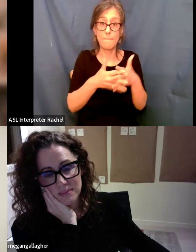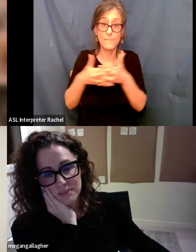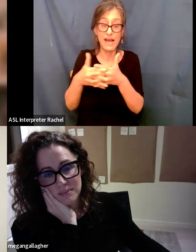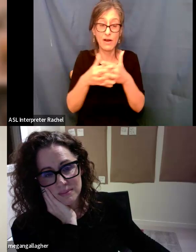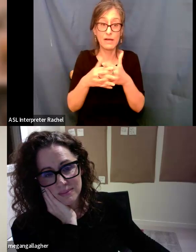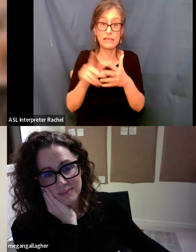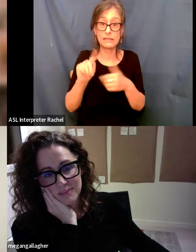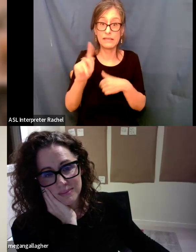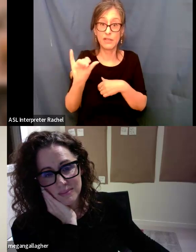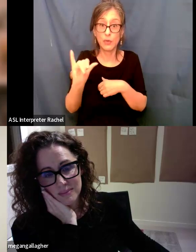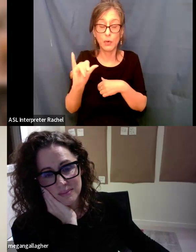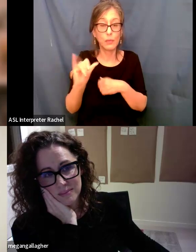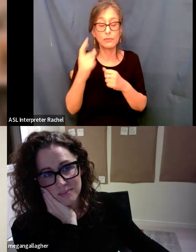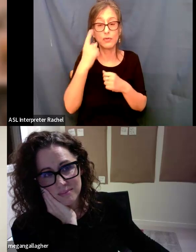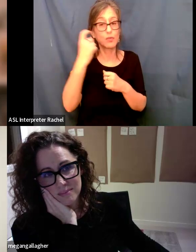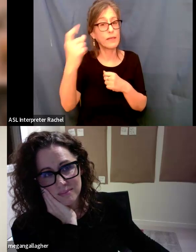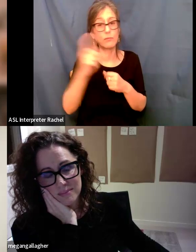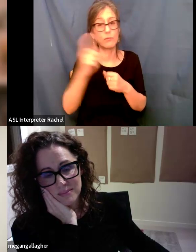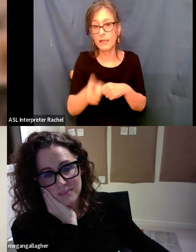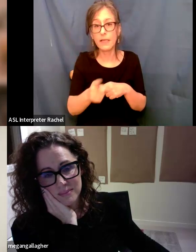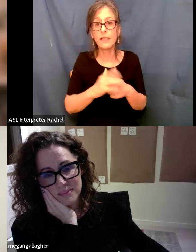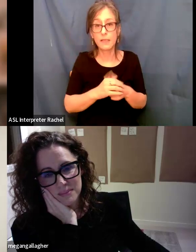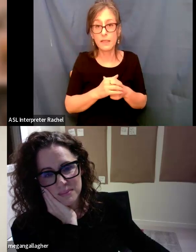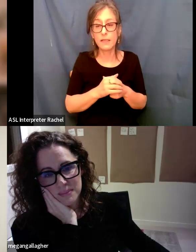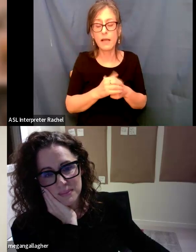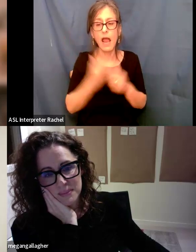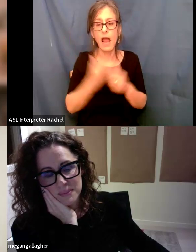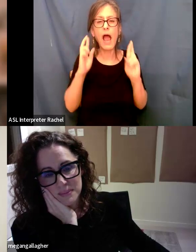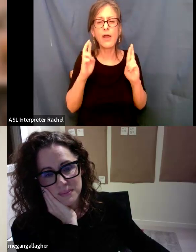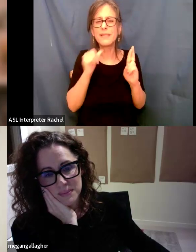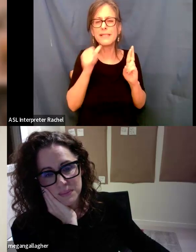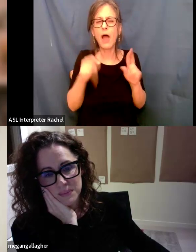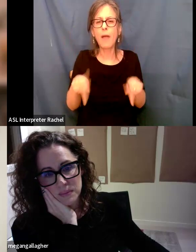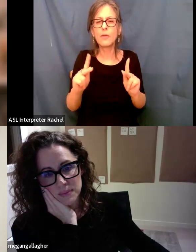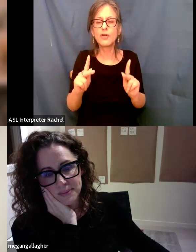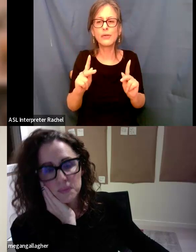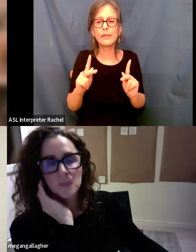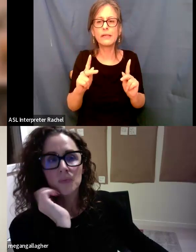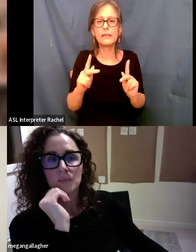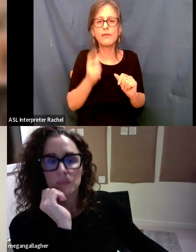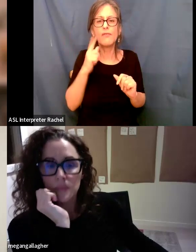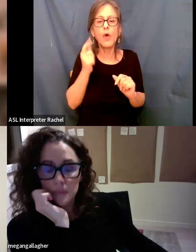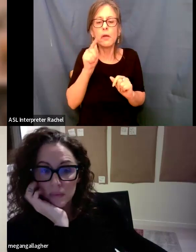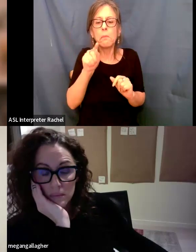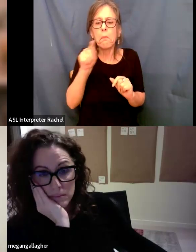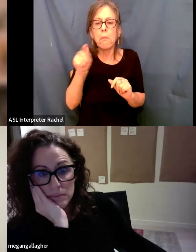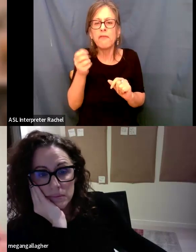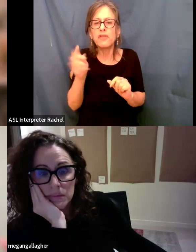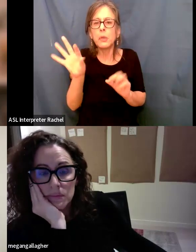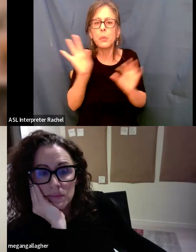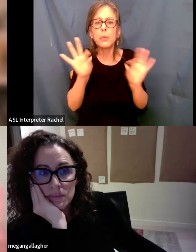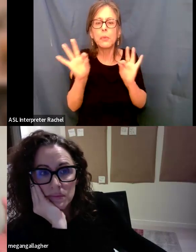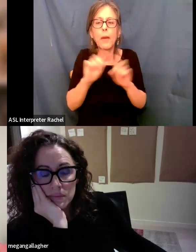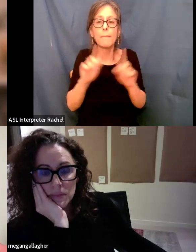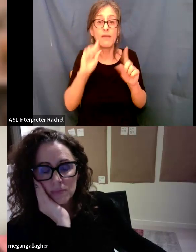dream of dreams. But I do hope like it's not an opportunity that is just for the few of us, but for the all of us, and that